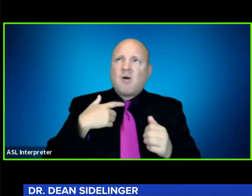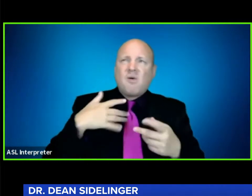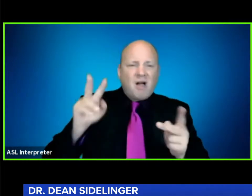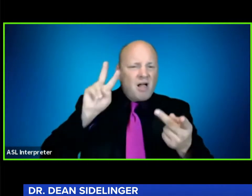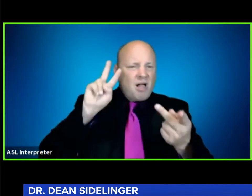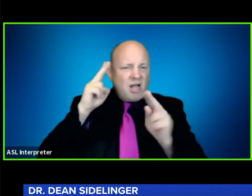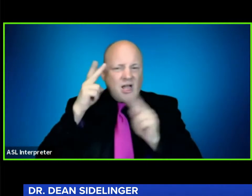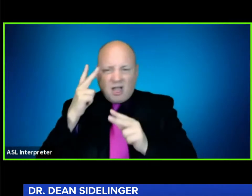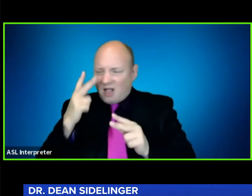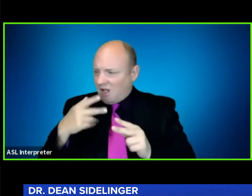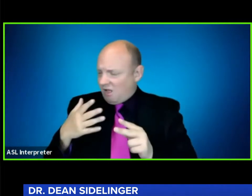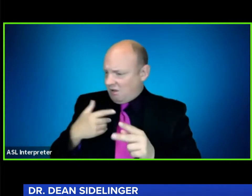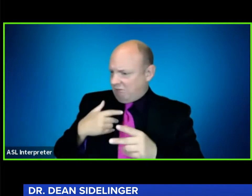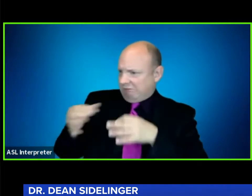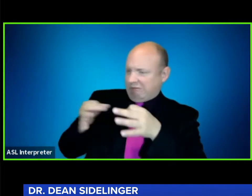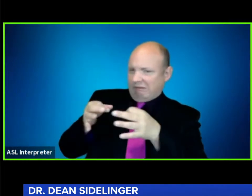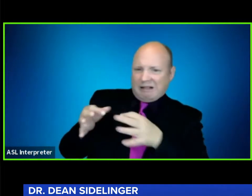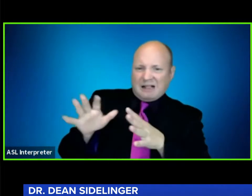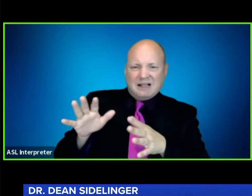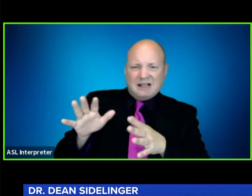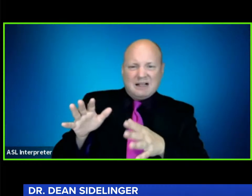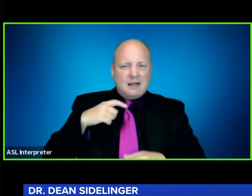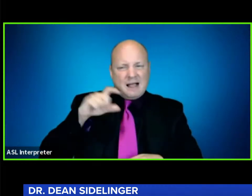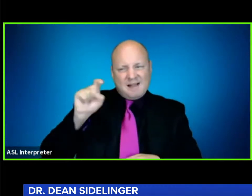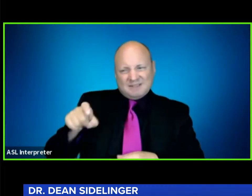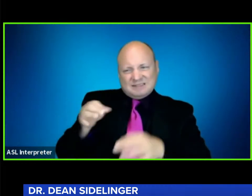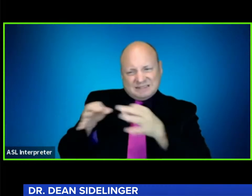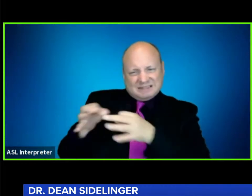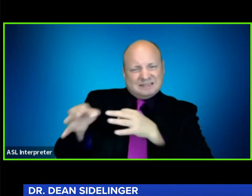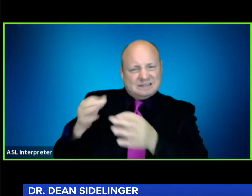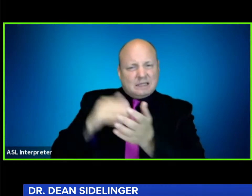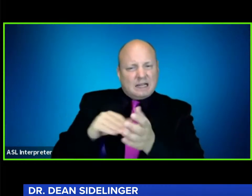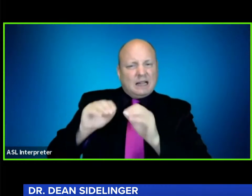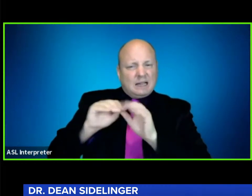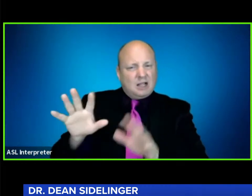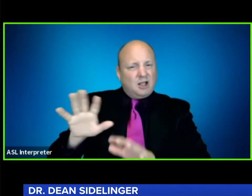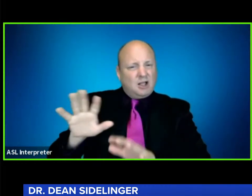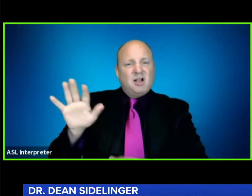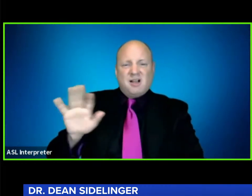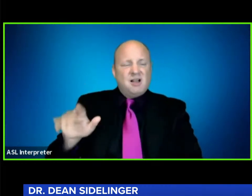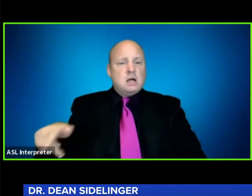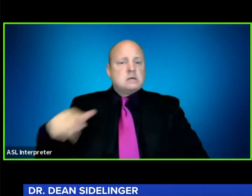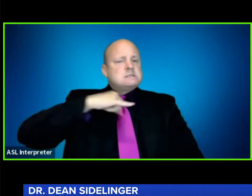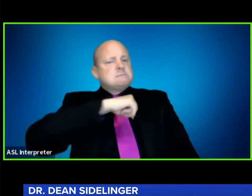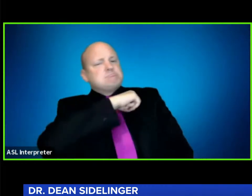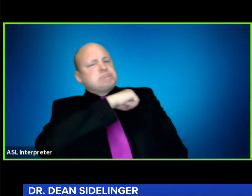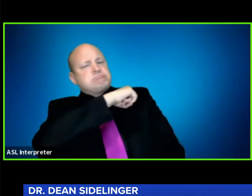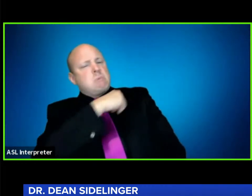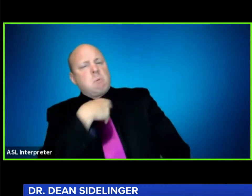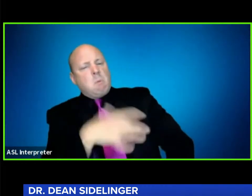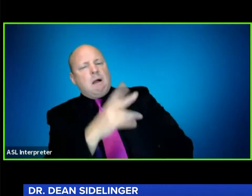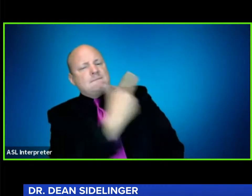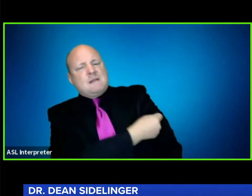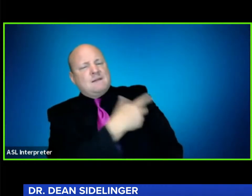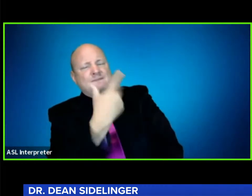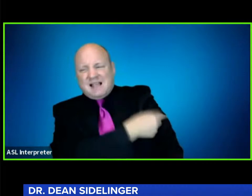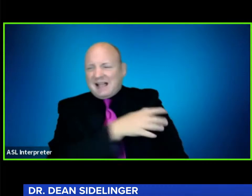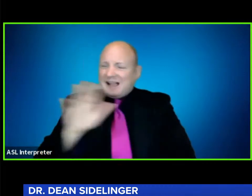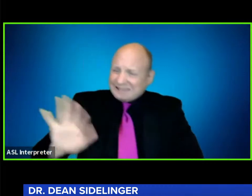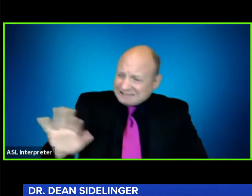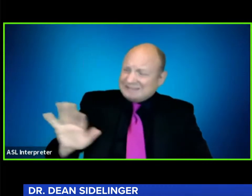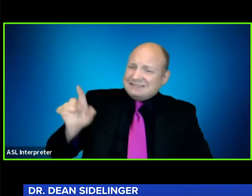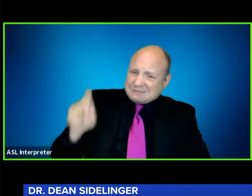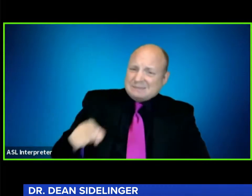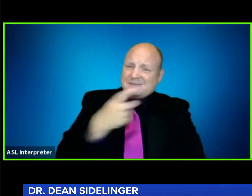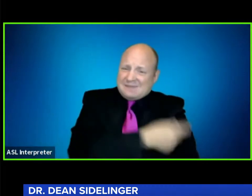about not getting vaccinated, what information could have convinced them to take other steps to protect themselves? I sit silently